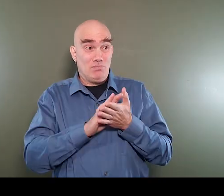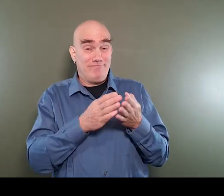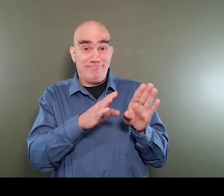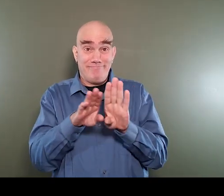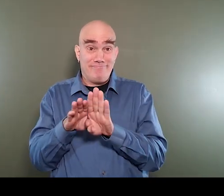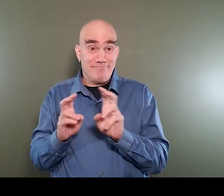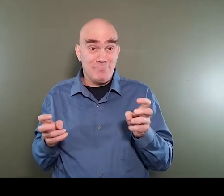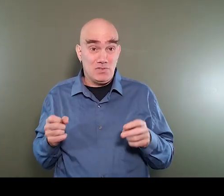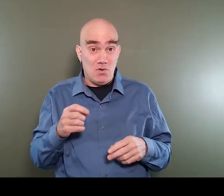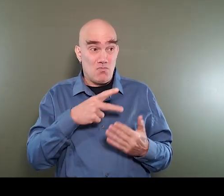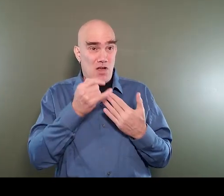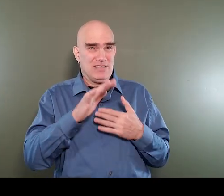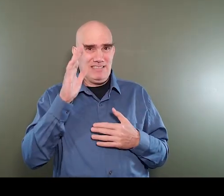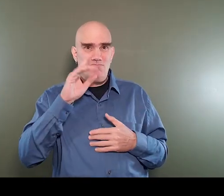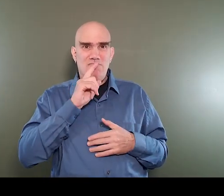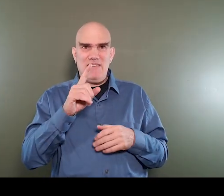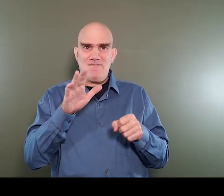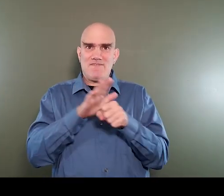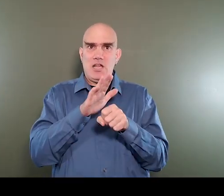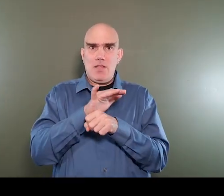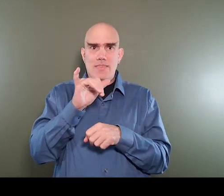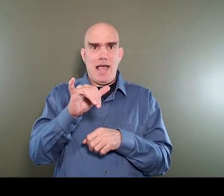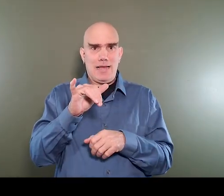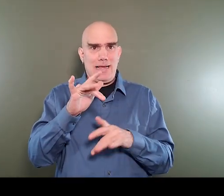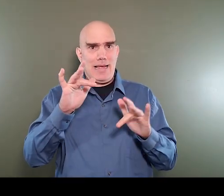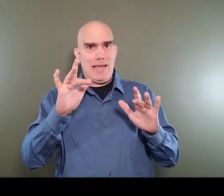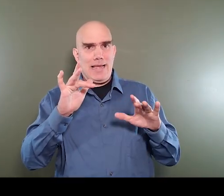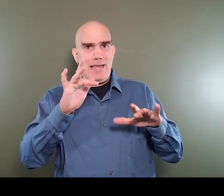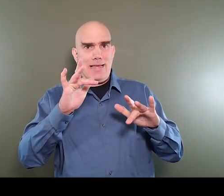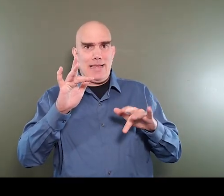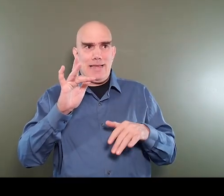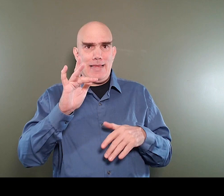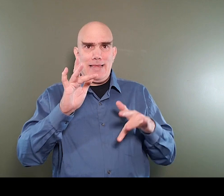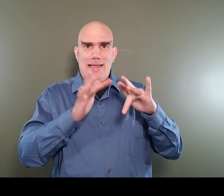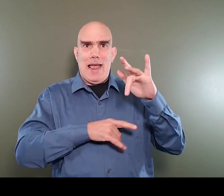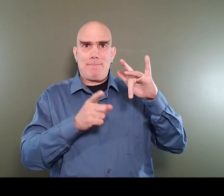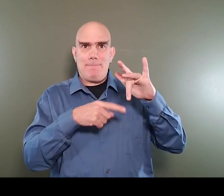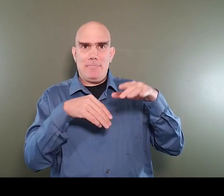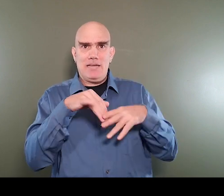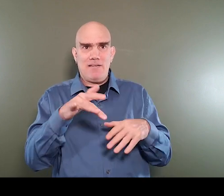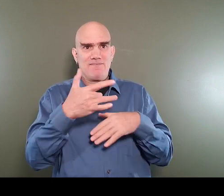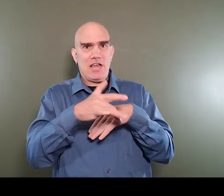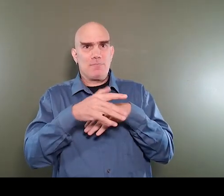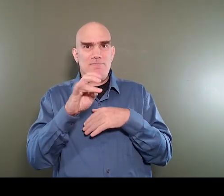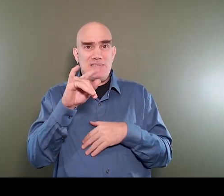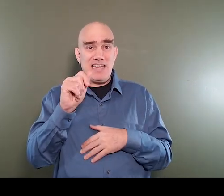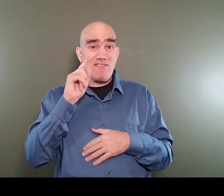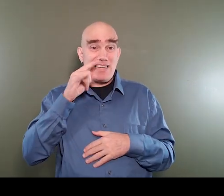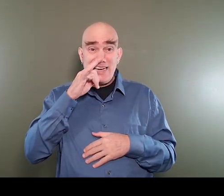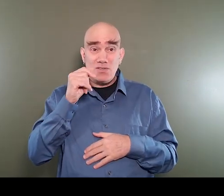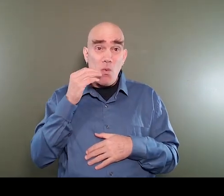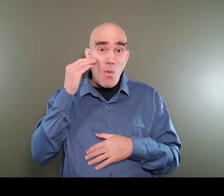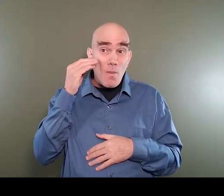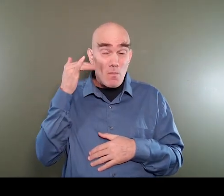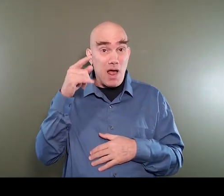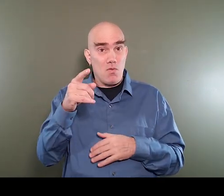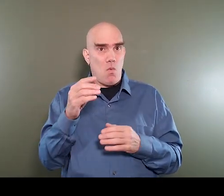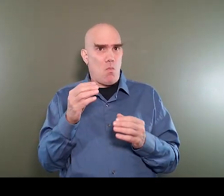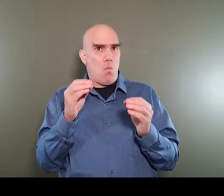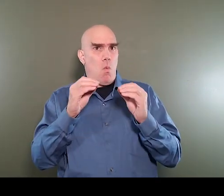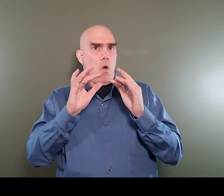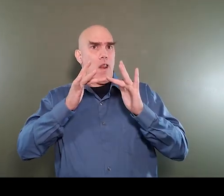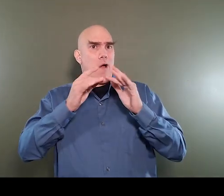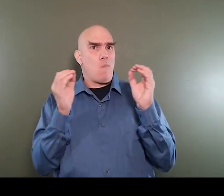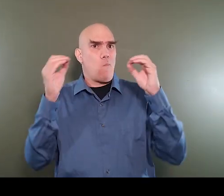schools, the project really filled like a gap in like available media for kids at home as they're spending more